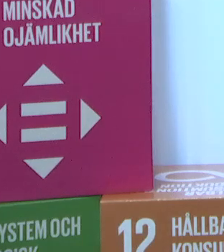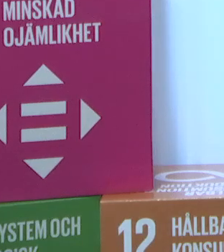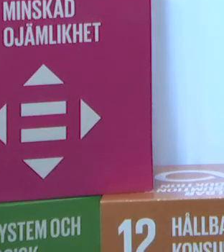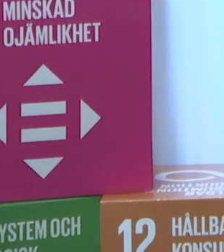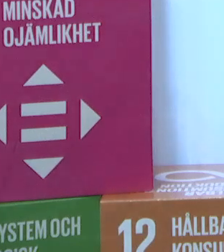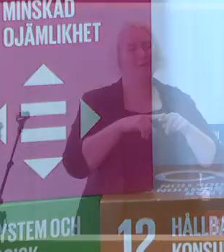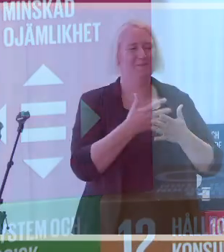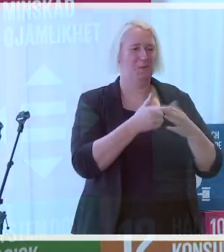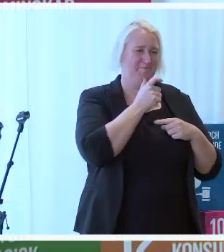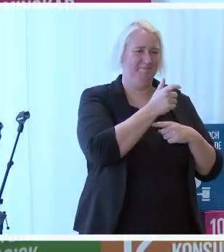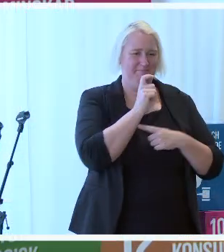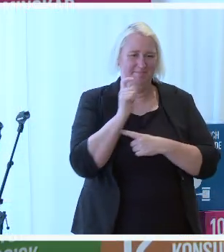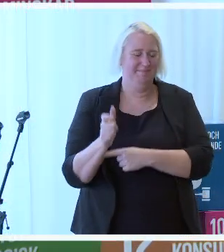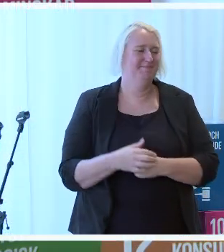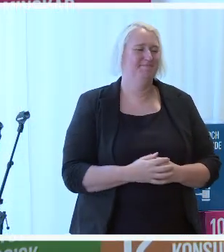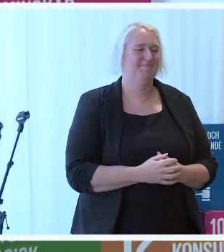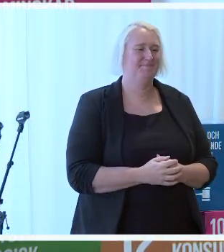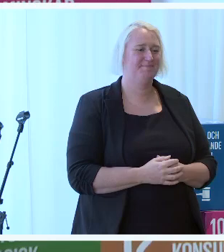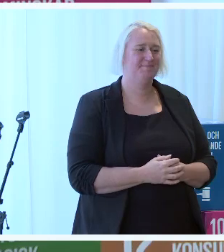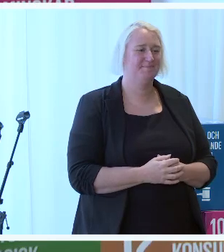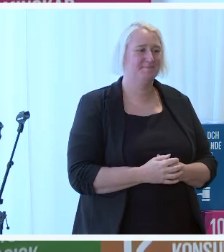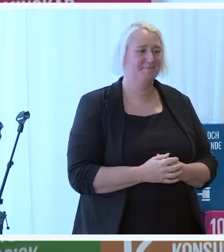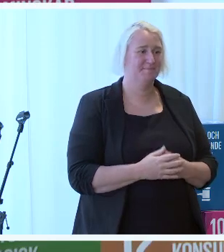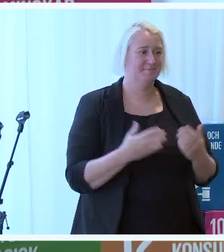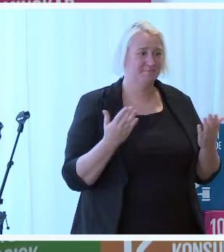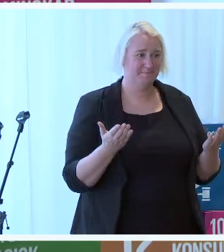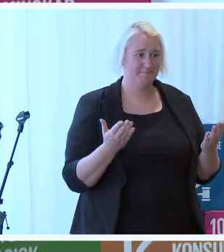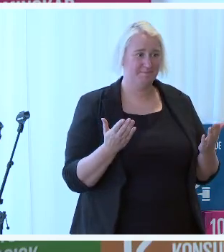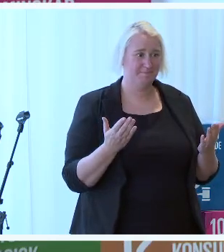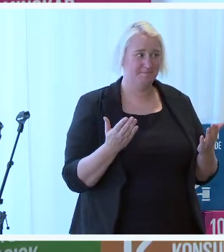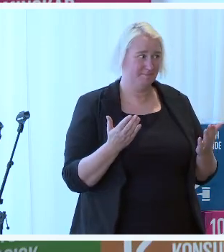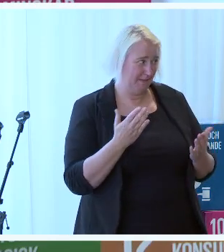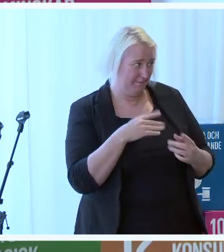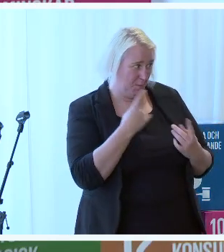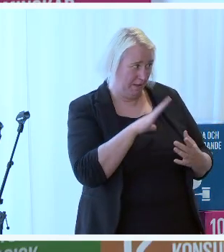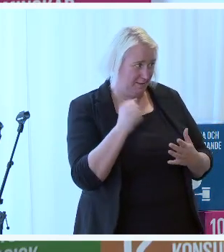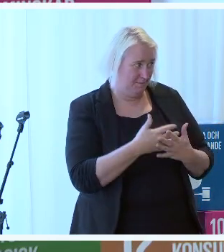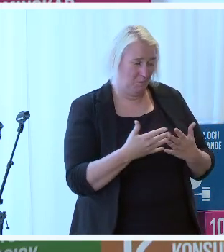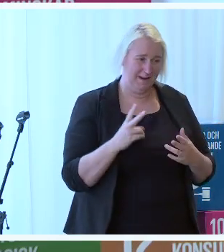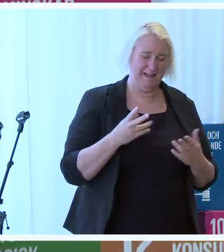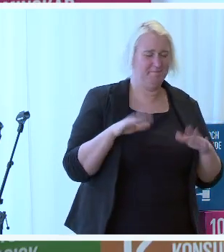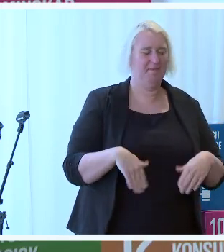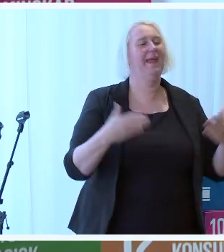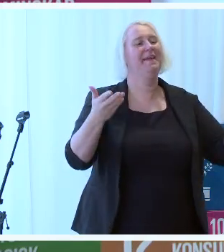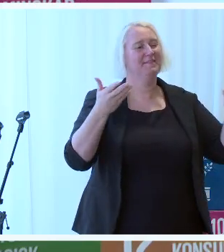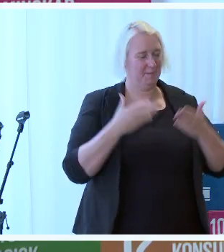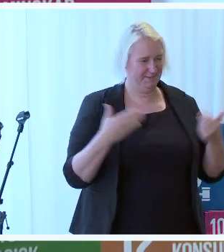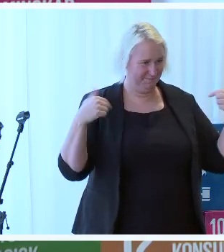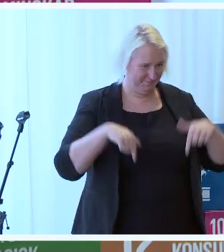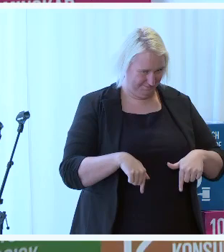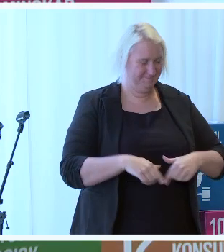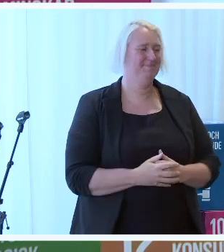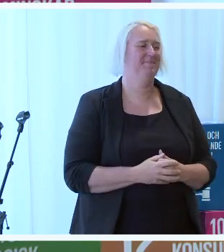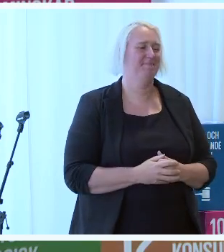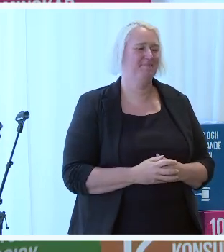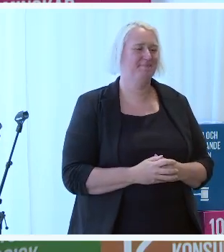bachtale. Have I mentioned all the languages seen on the roll-up downstairs? I welcome you to this talk on gender justice.